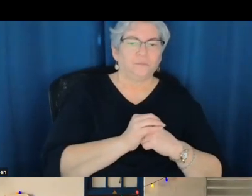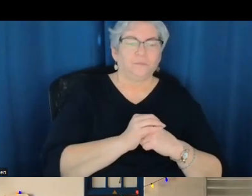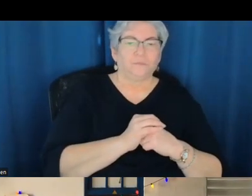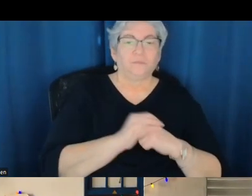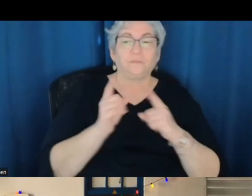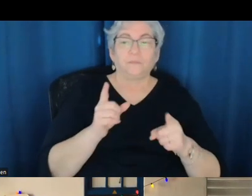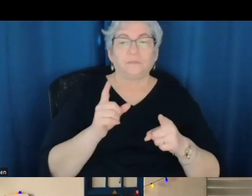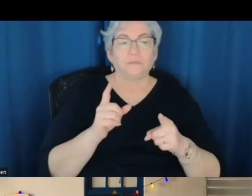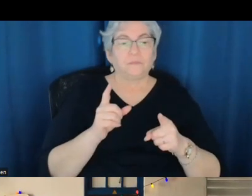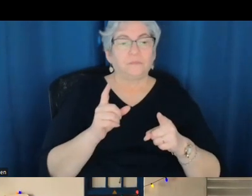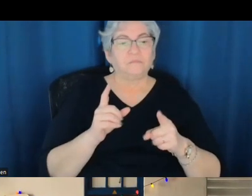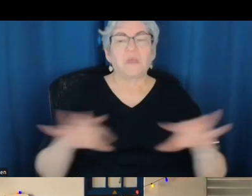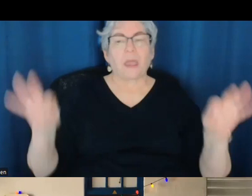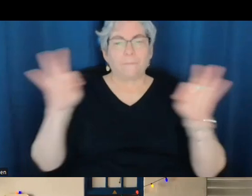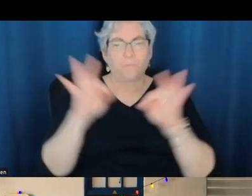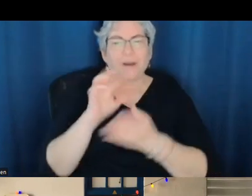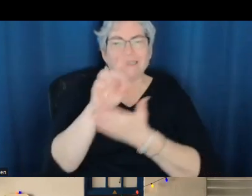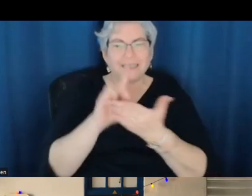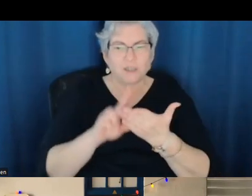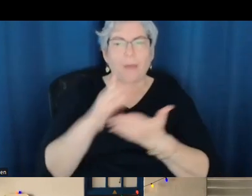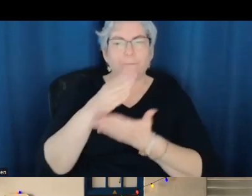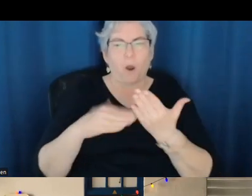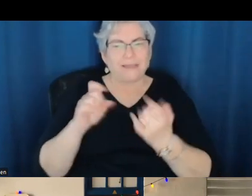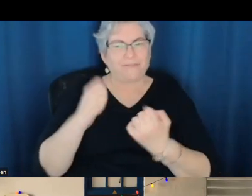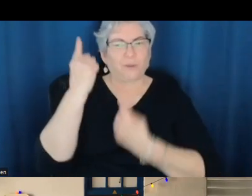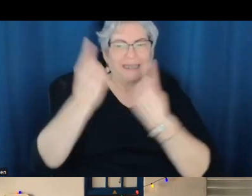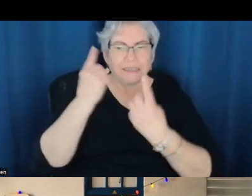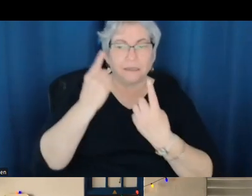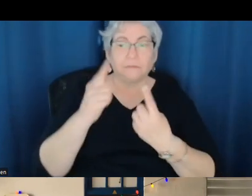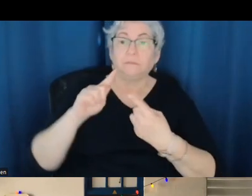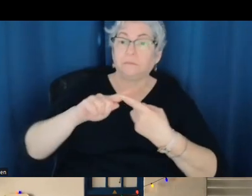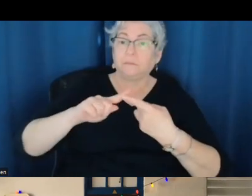Here are some essential design elements to consider, starting with color.